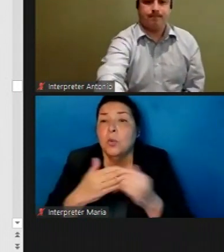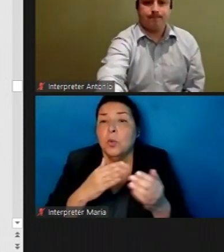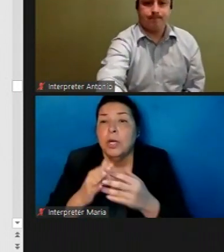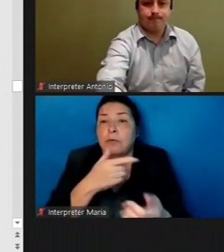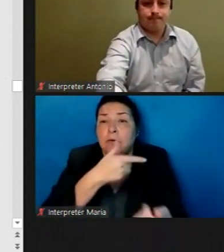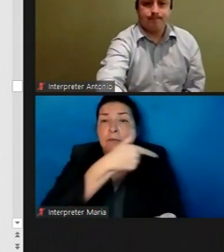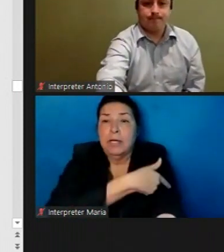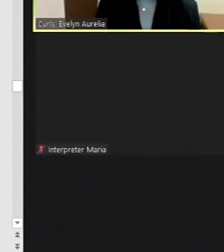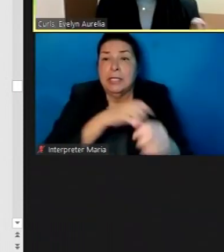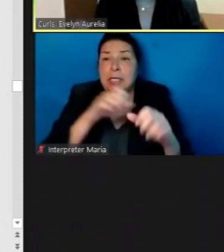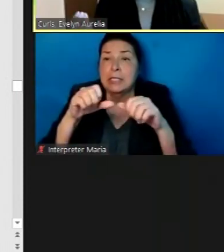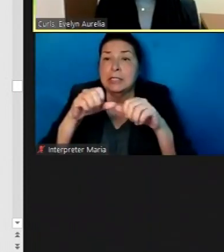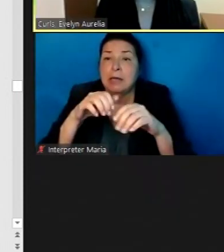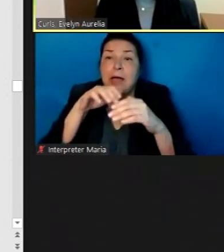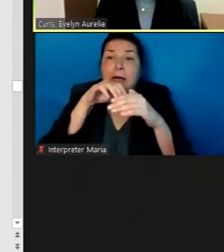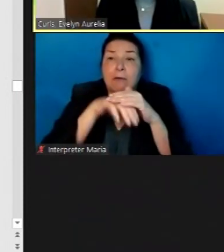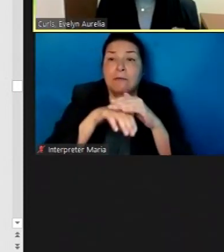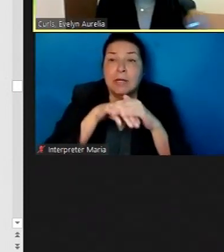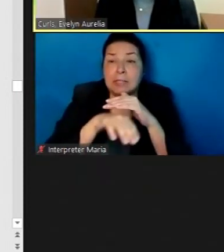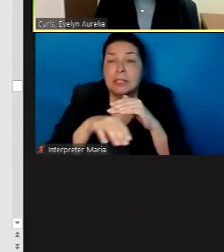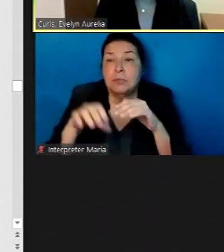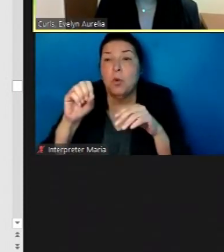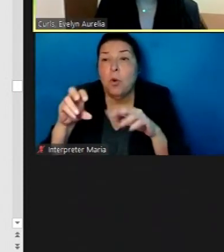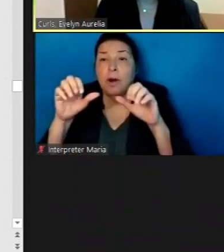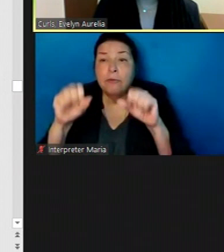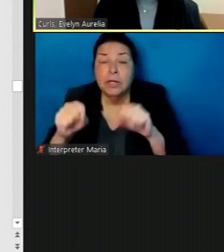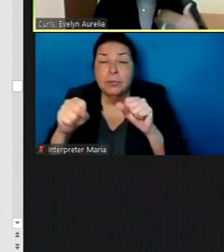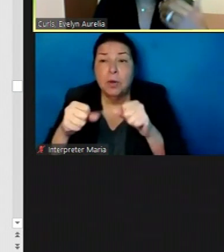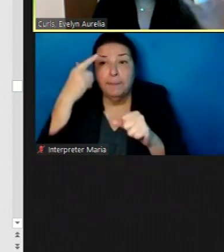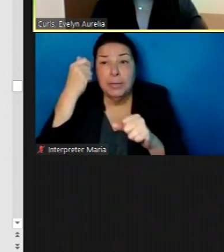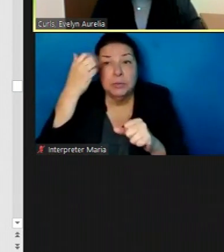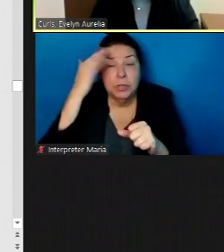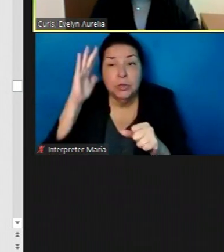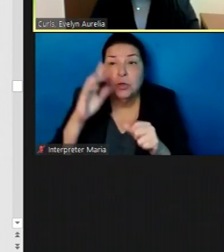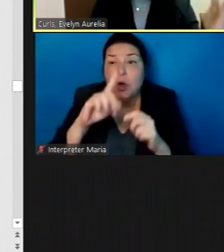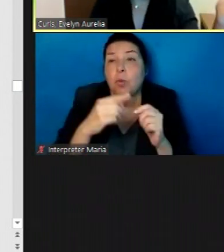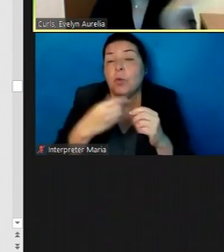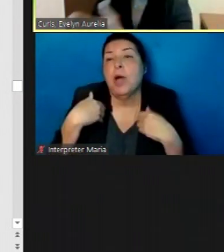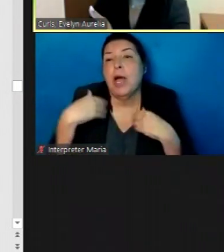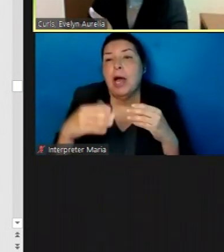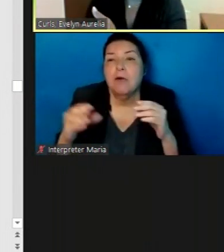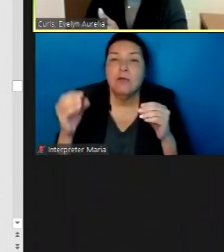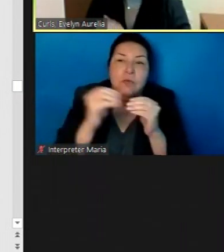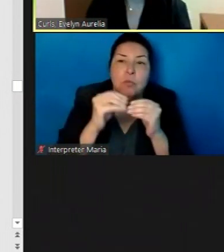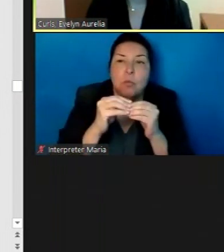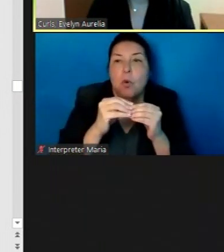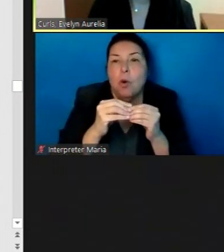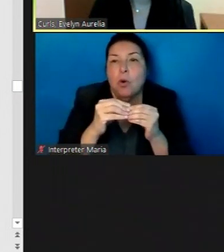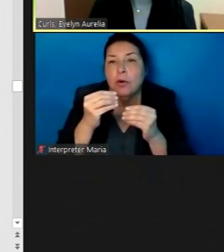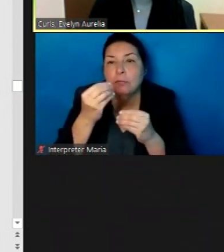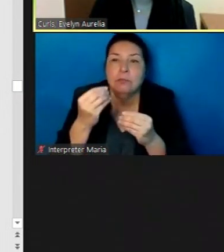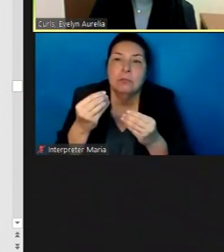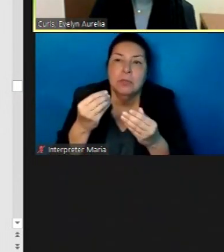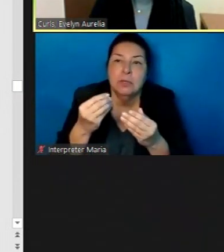because we can't pick and choose when we'll have the supply of the other one. When we give you one, we save the second one for